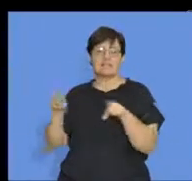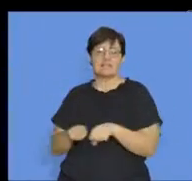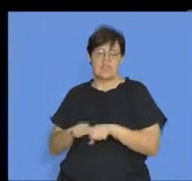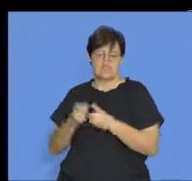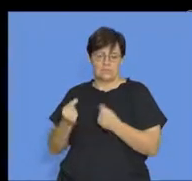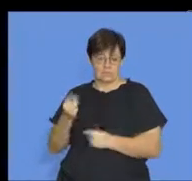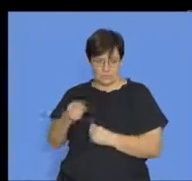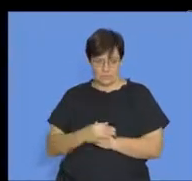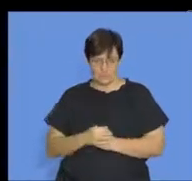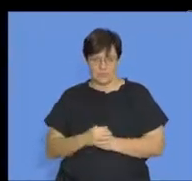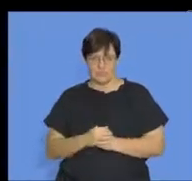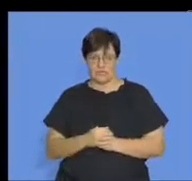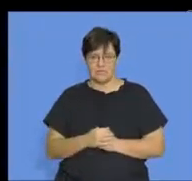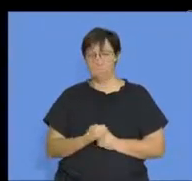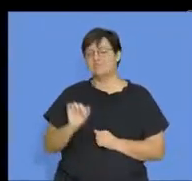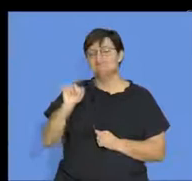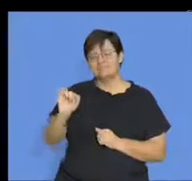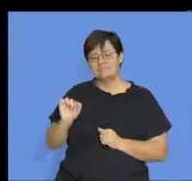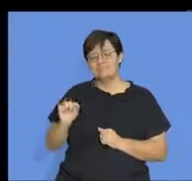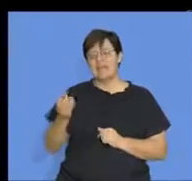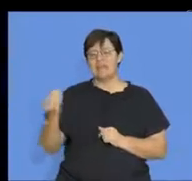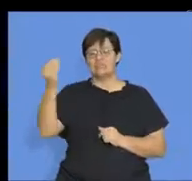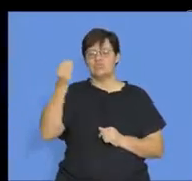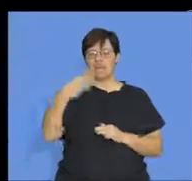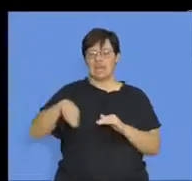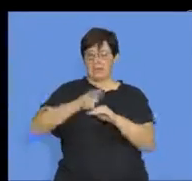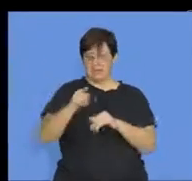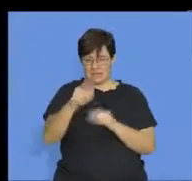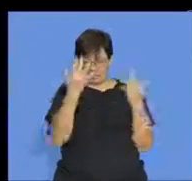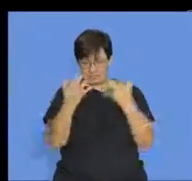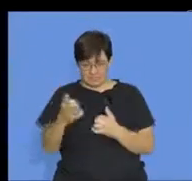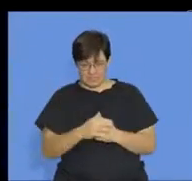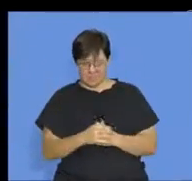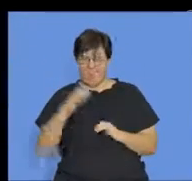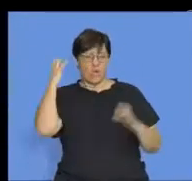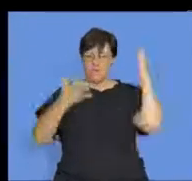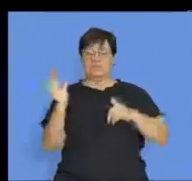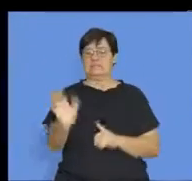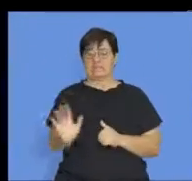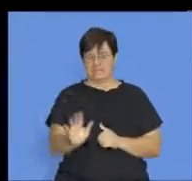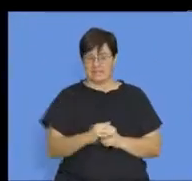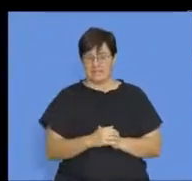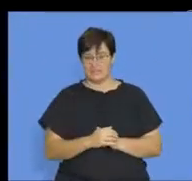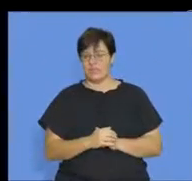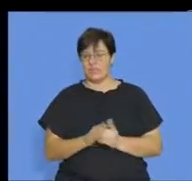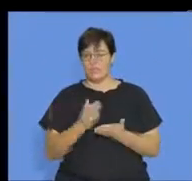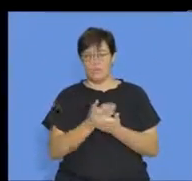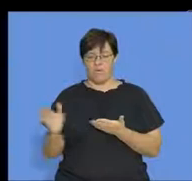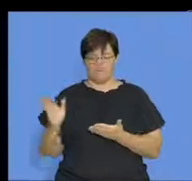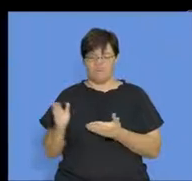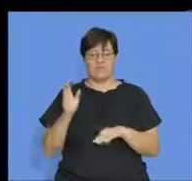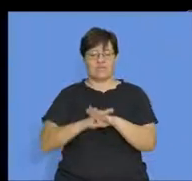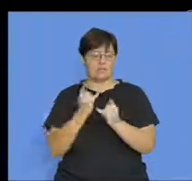let's do the same thing for Candace. Let's calculate her interest on capital. Now, I don't want you guys to get confused, so I'm going to